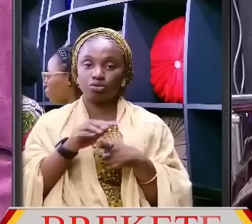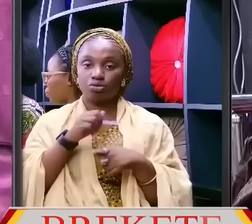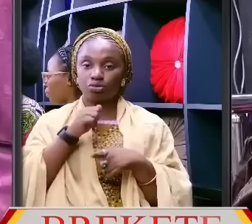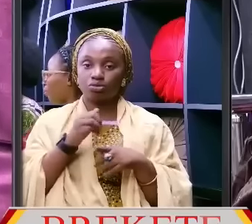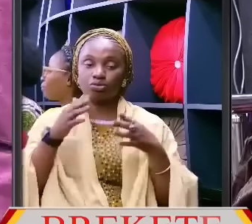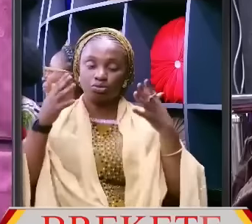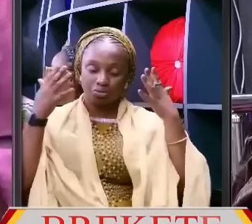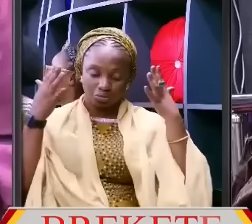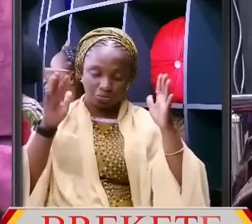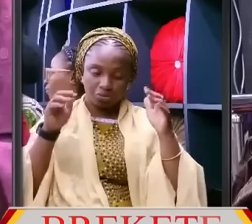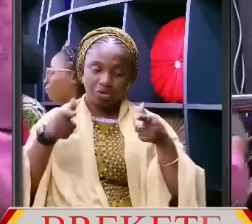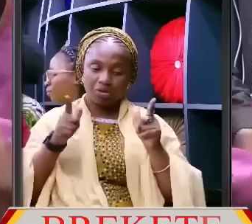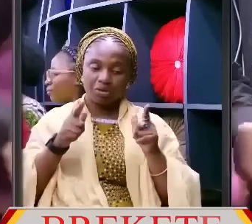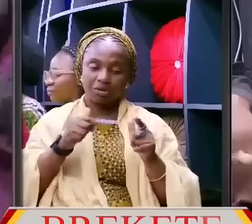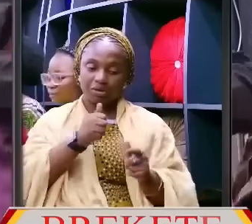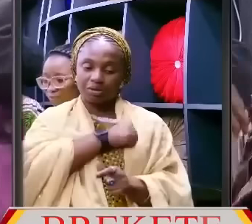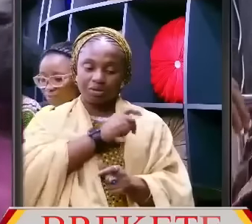do like that. Make we clap for him.